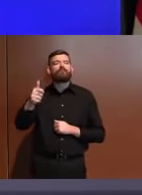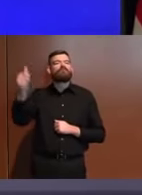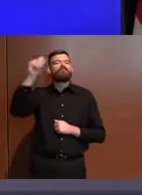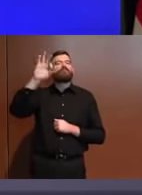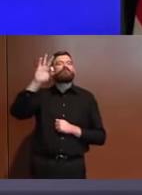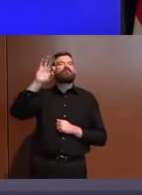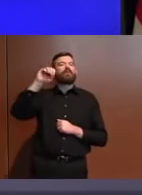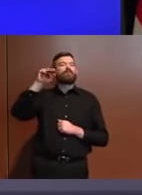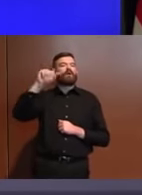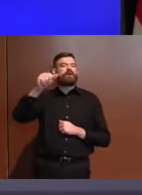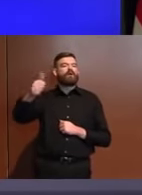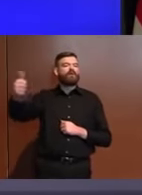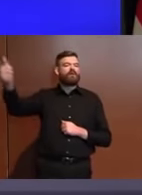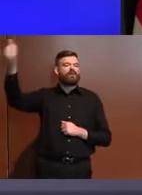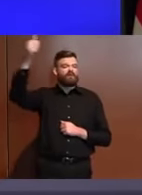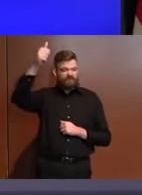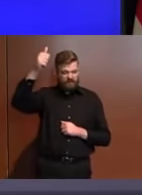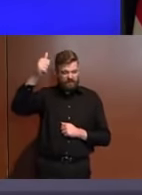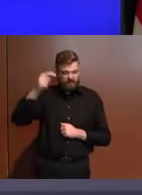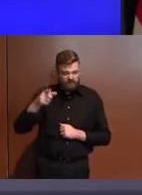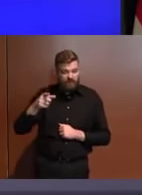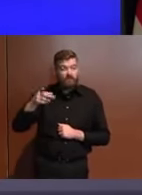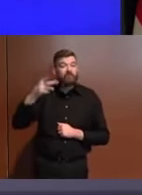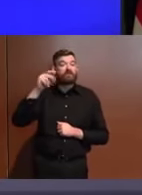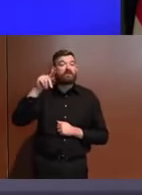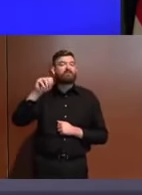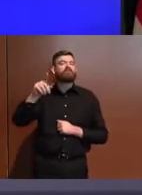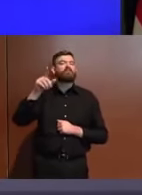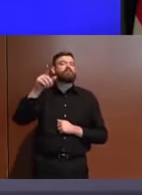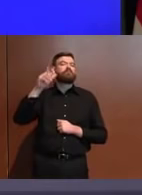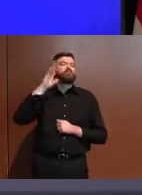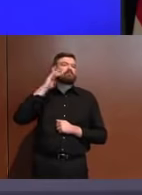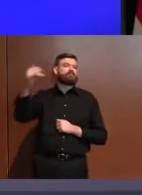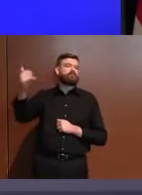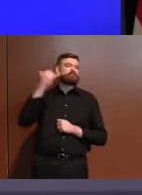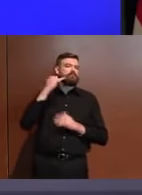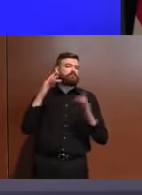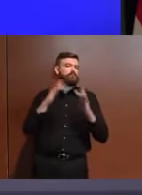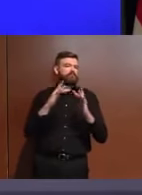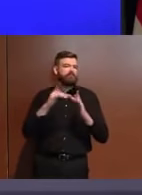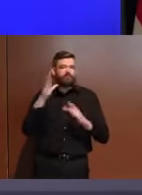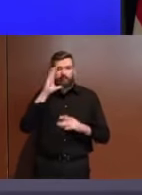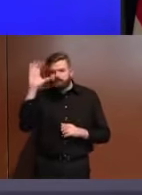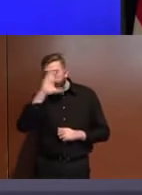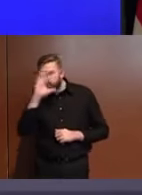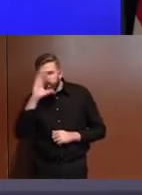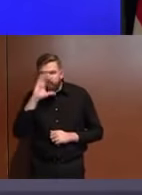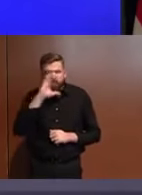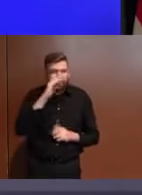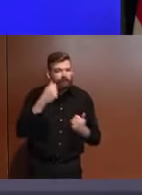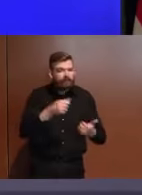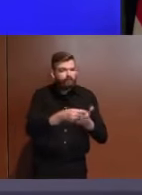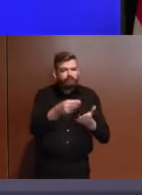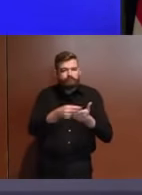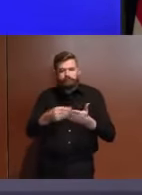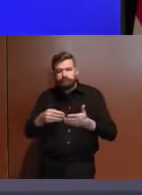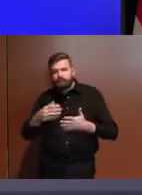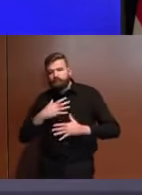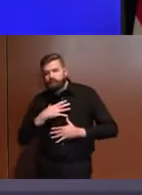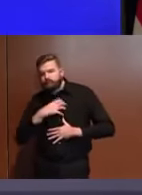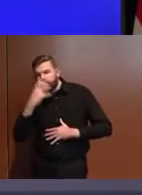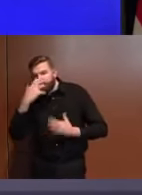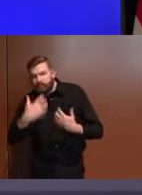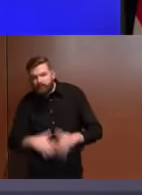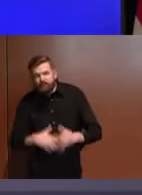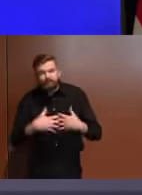And we're also, not only are we trying to uncover every stone, we're literally trying to buy them. And I forget how much they cost per. Is